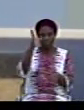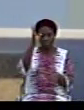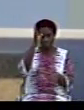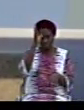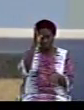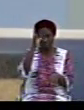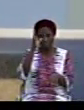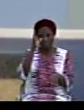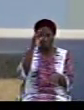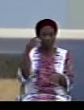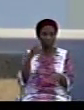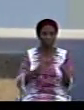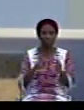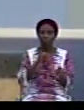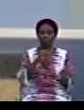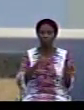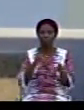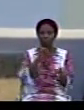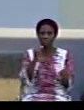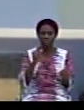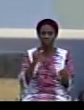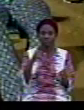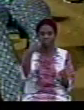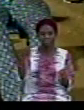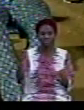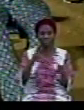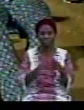million. He said they should give us 25 million.